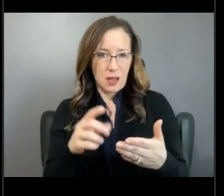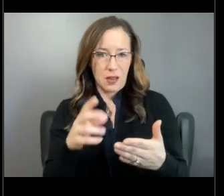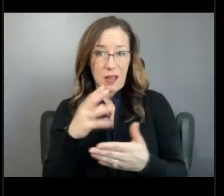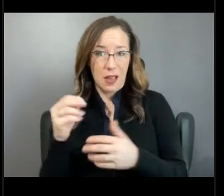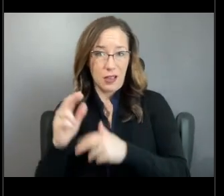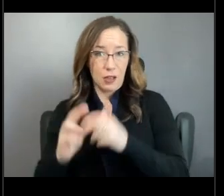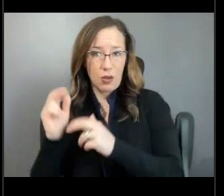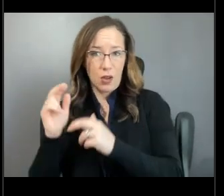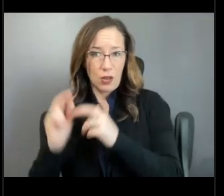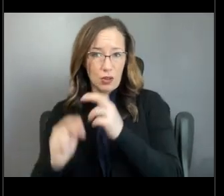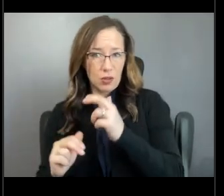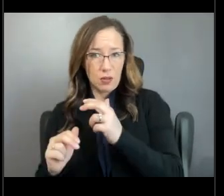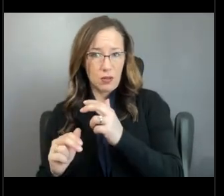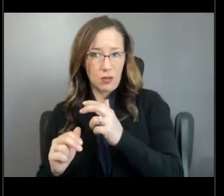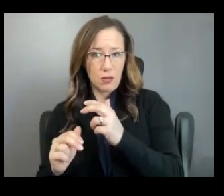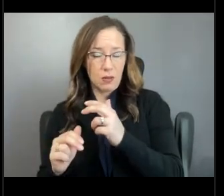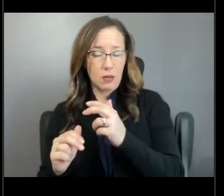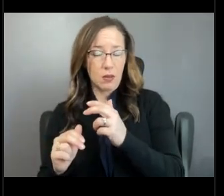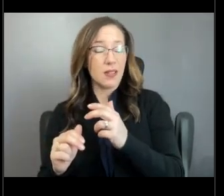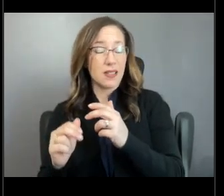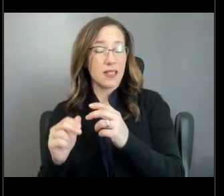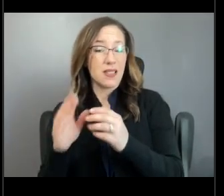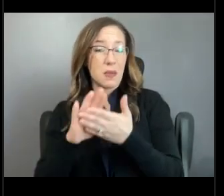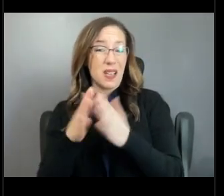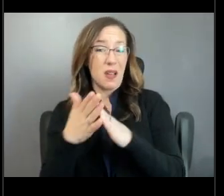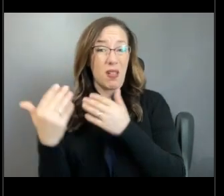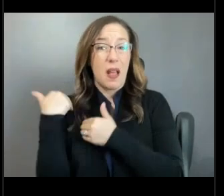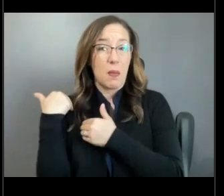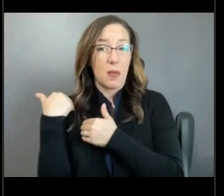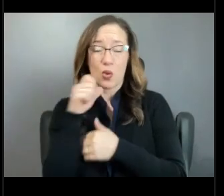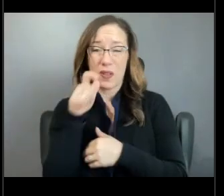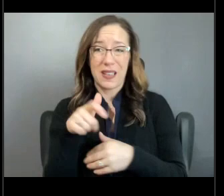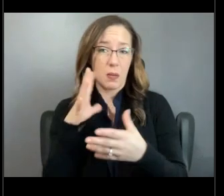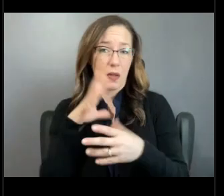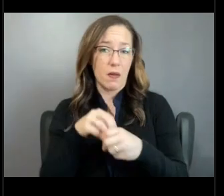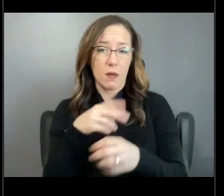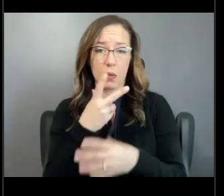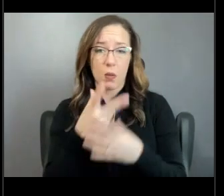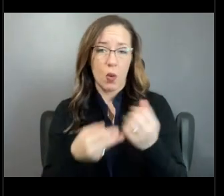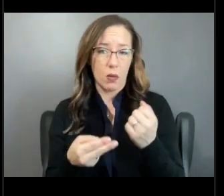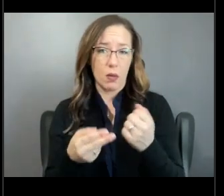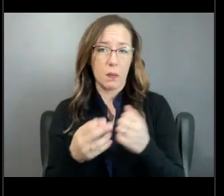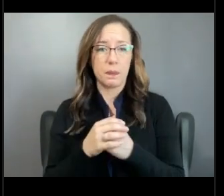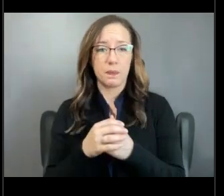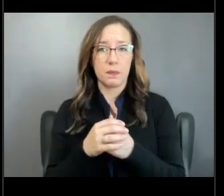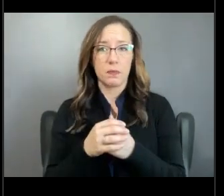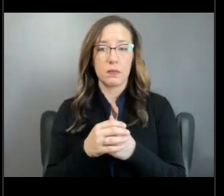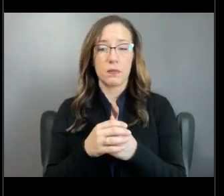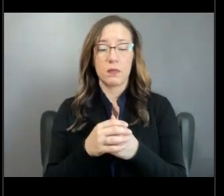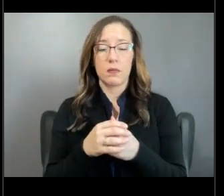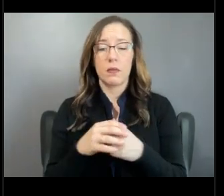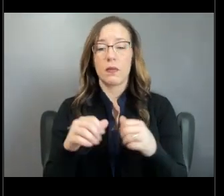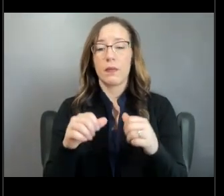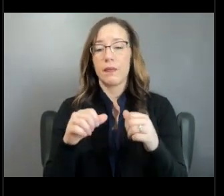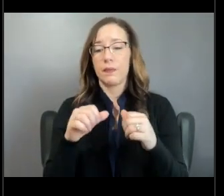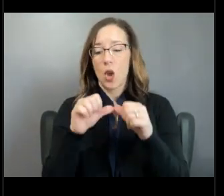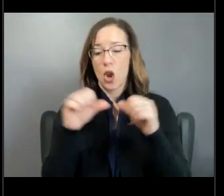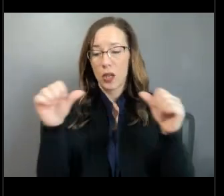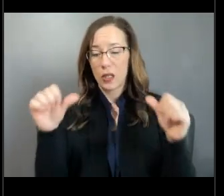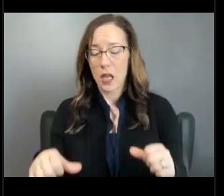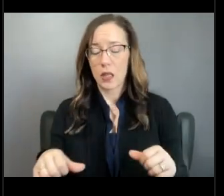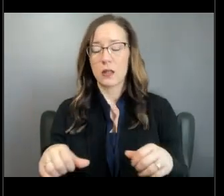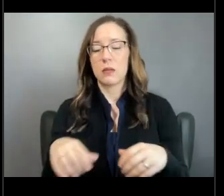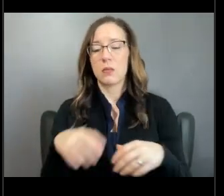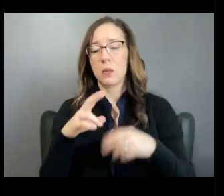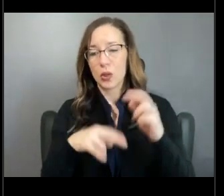construction phases to be liable in the case of a violation. Architects, builders,